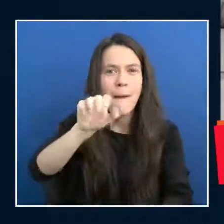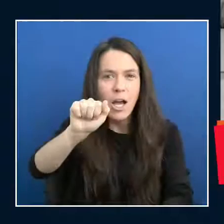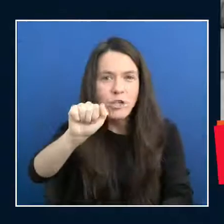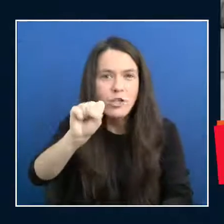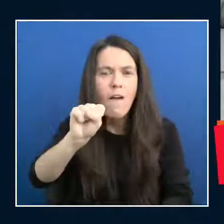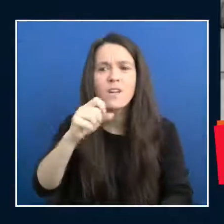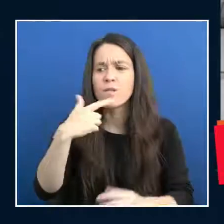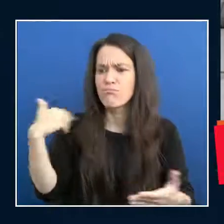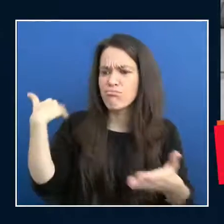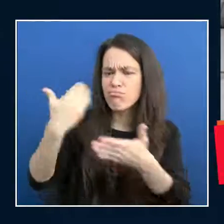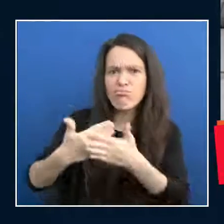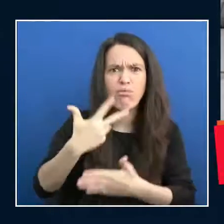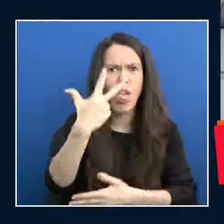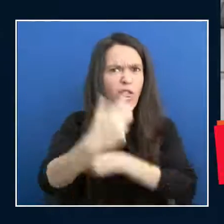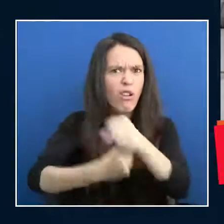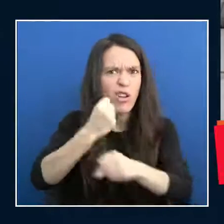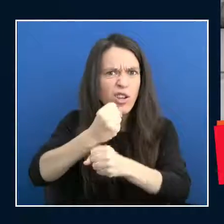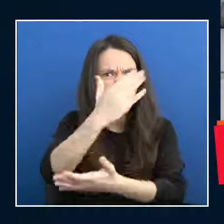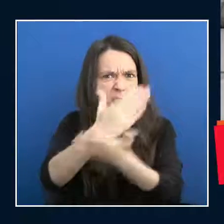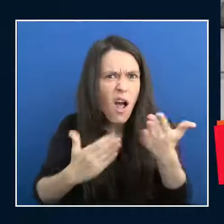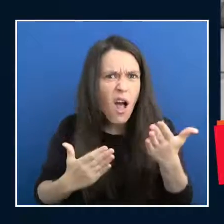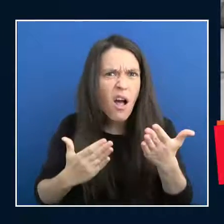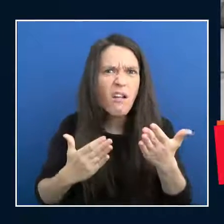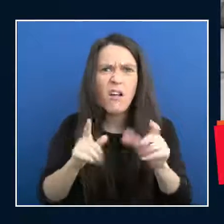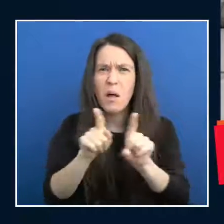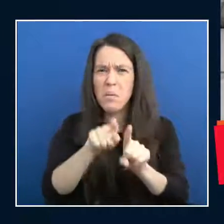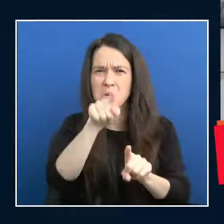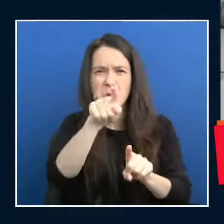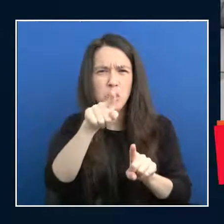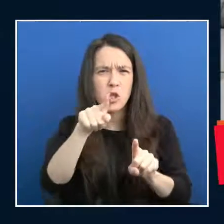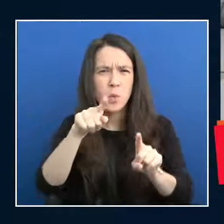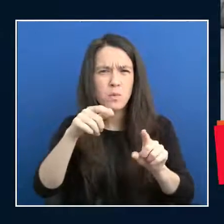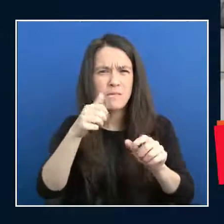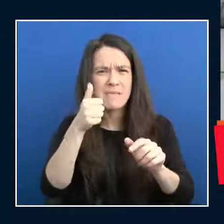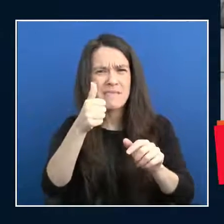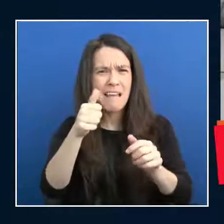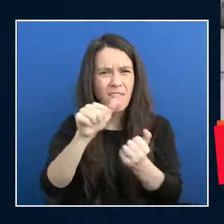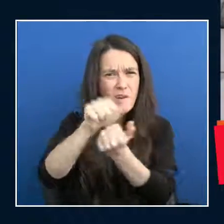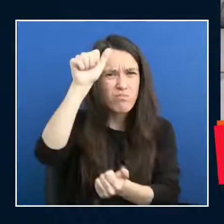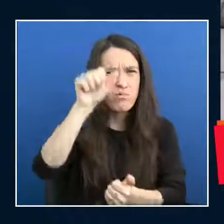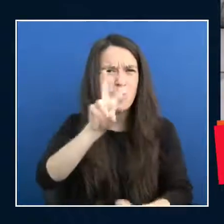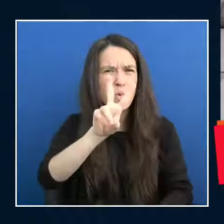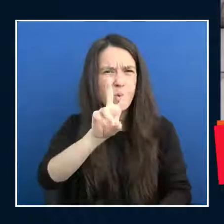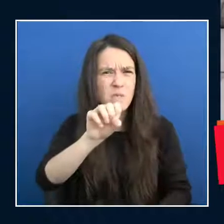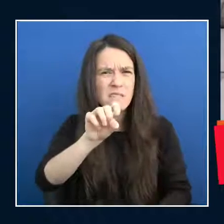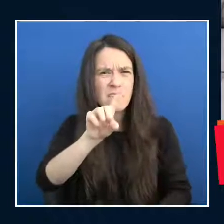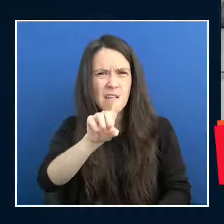and a software engineer since 2013, I believe. So going a ways back.